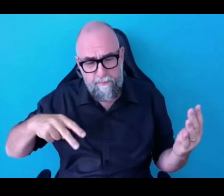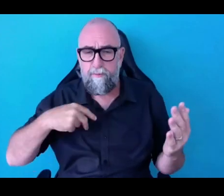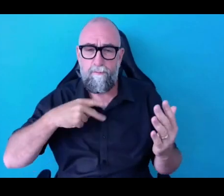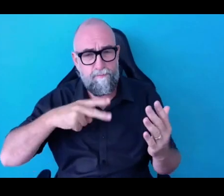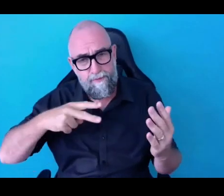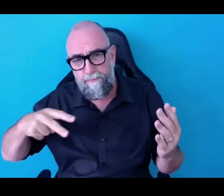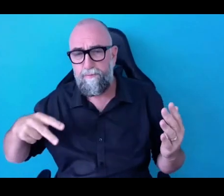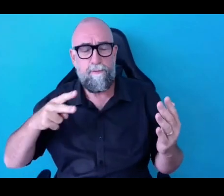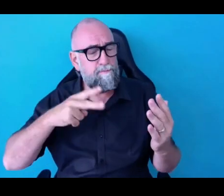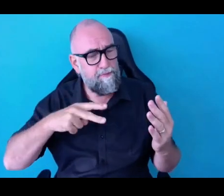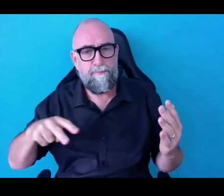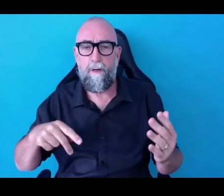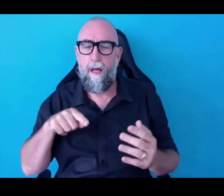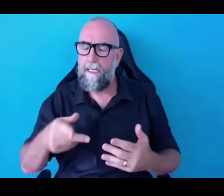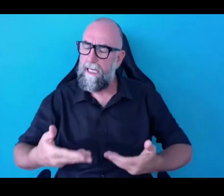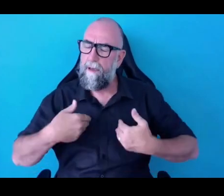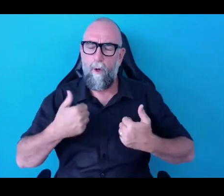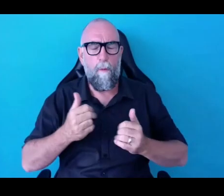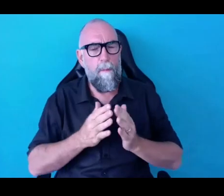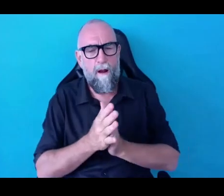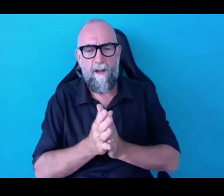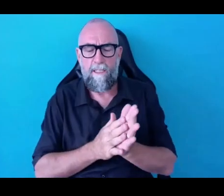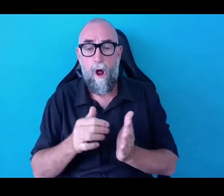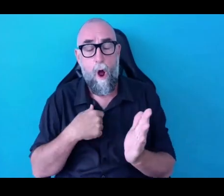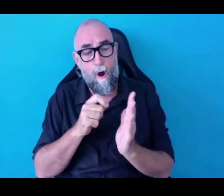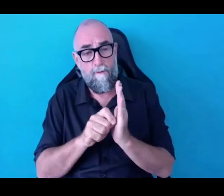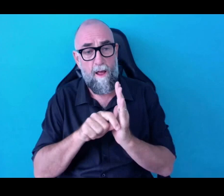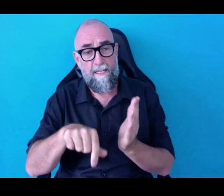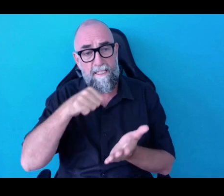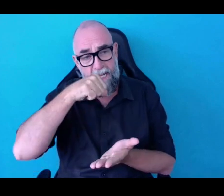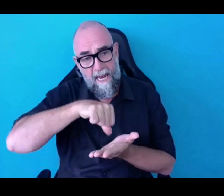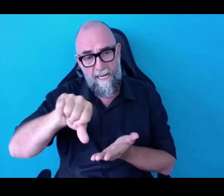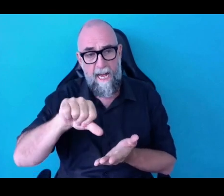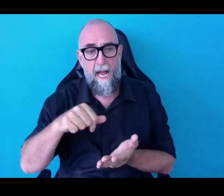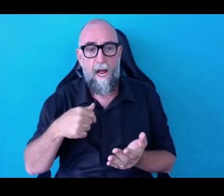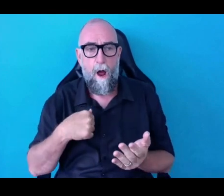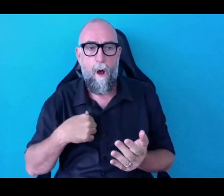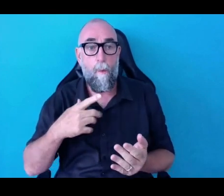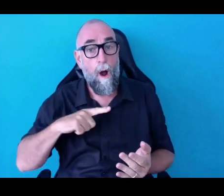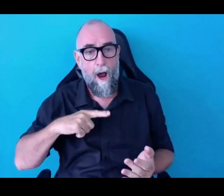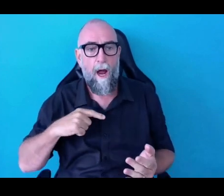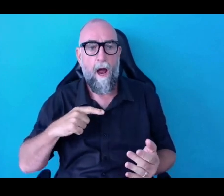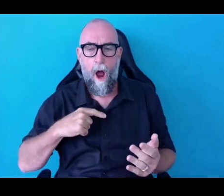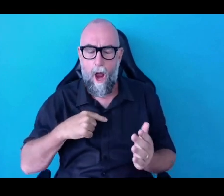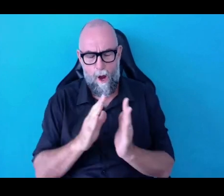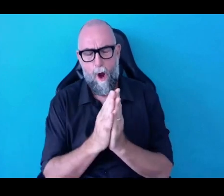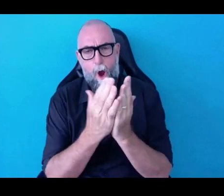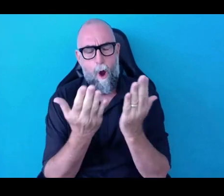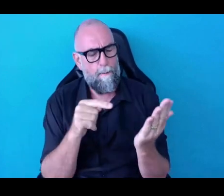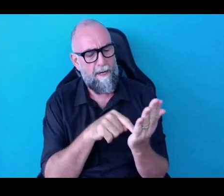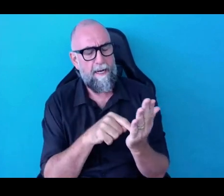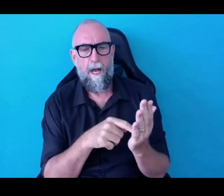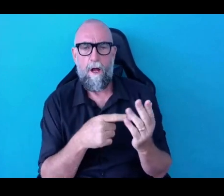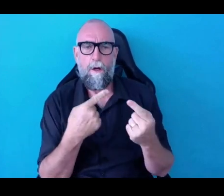life. I wanted to write this letter today. This morning, I opened the local paper to find an article about a prominent football coach who had